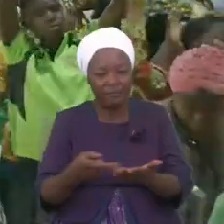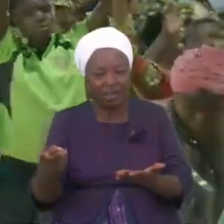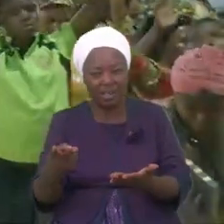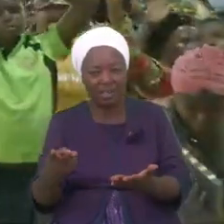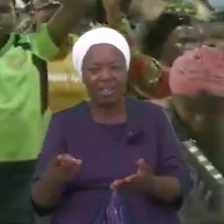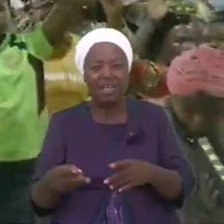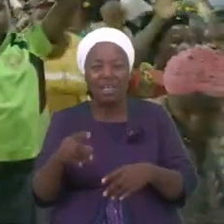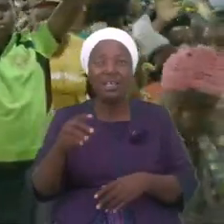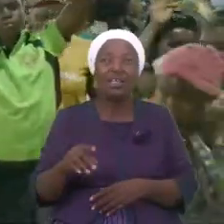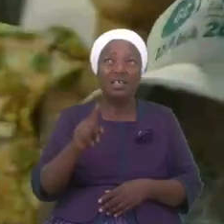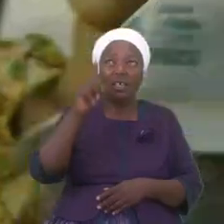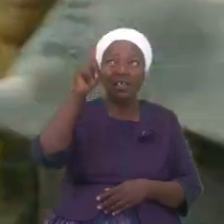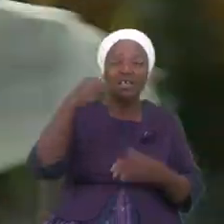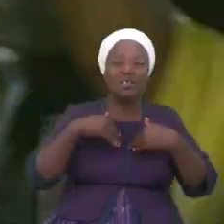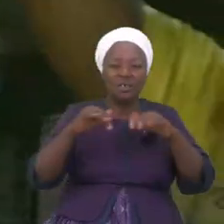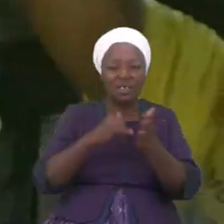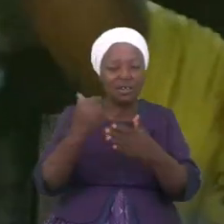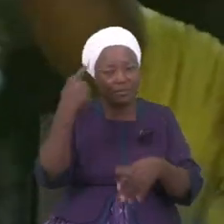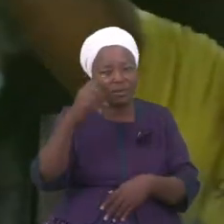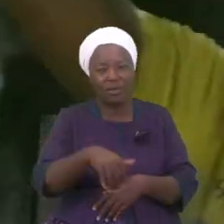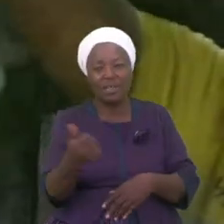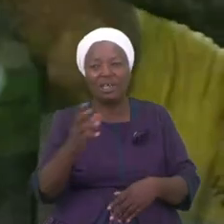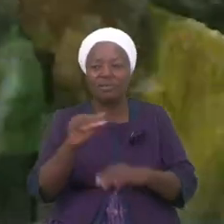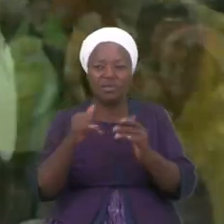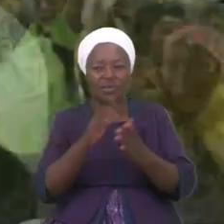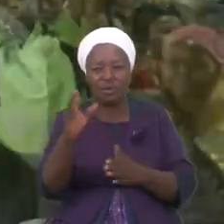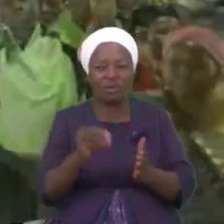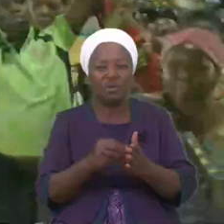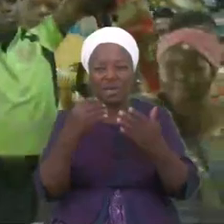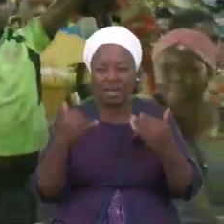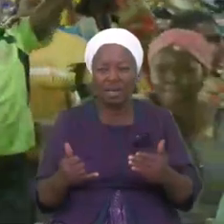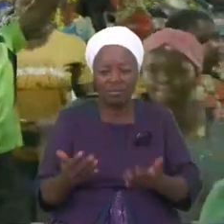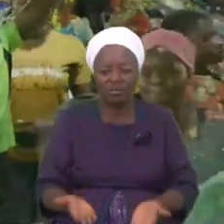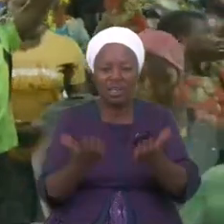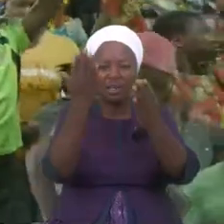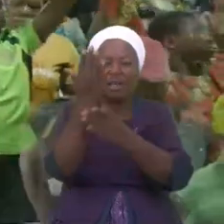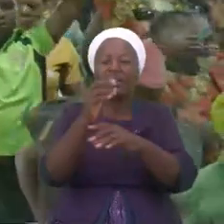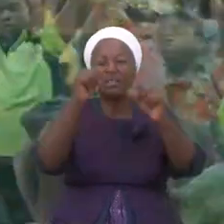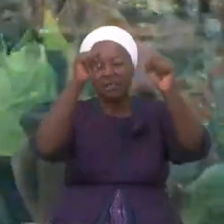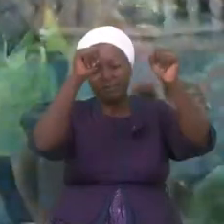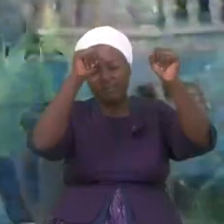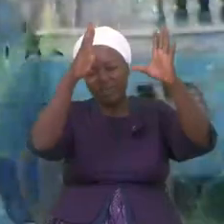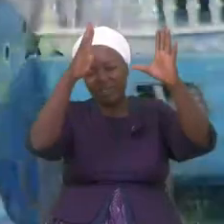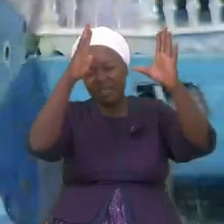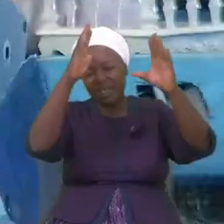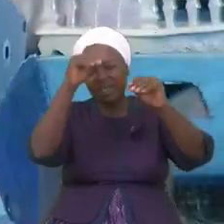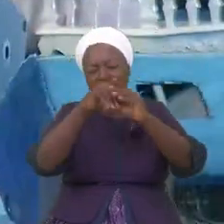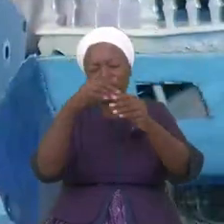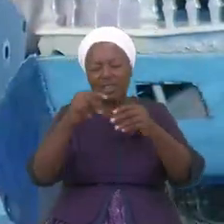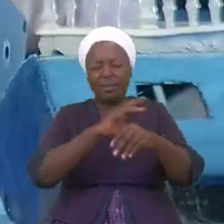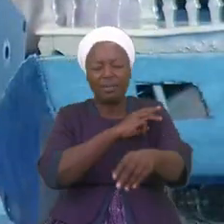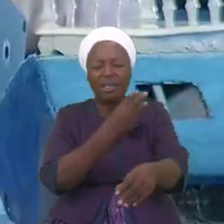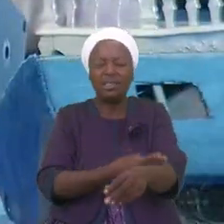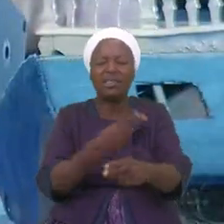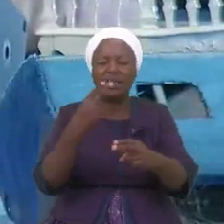your own now. Yeah. Lift up that hand. We're ready to pray. Father, in the mighty name of